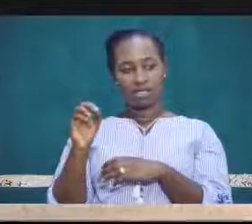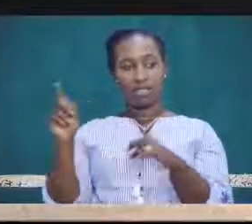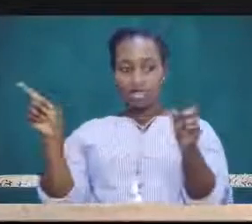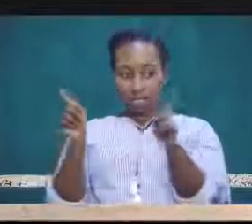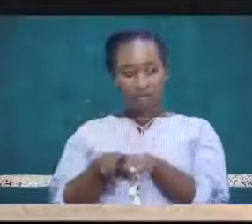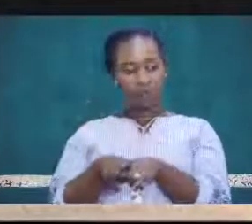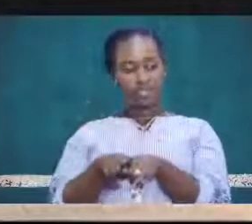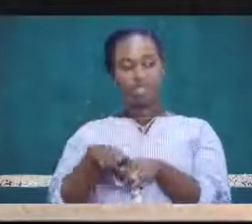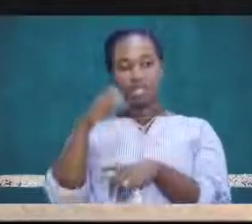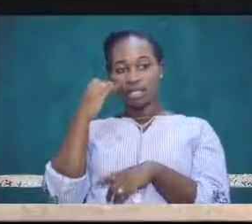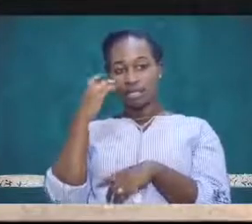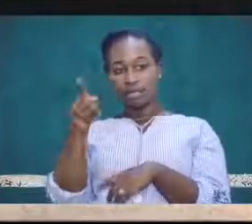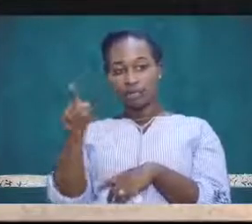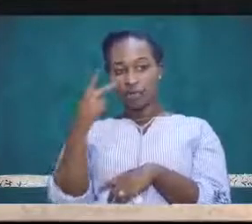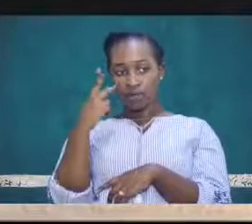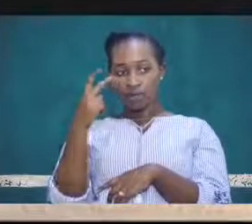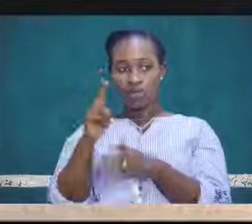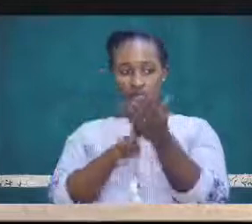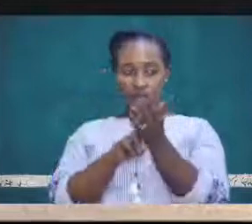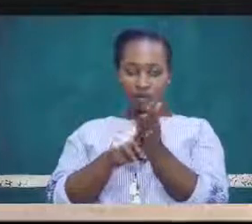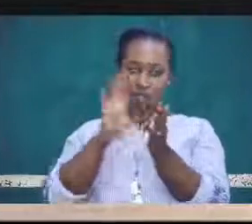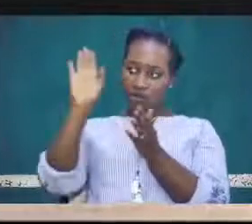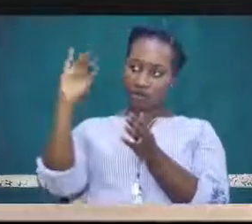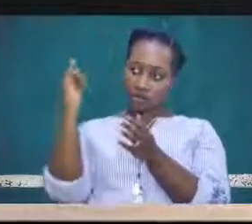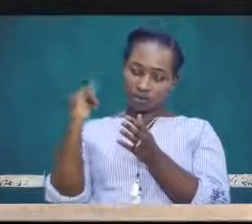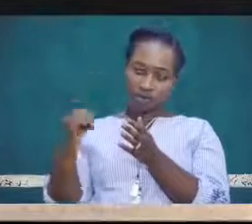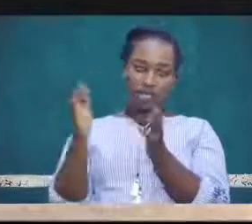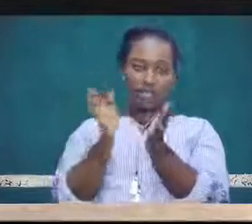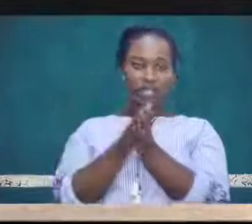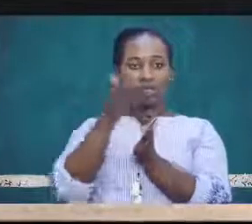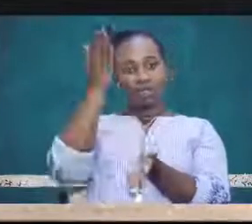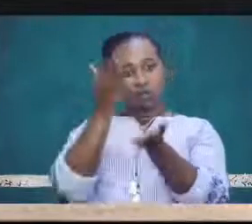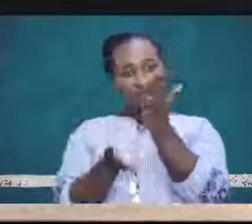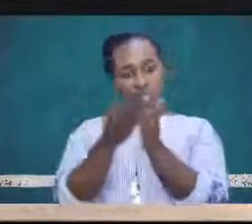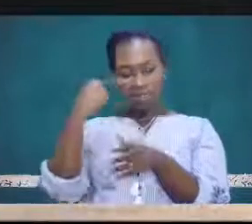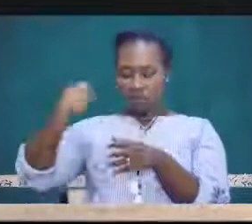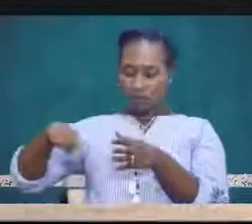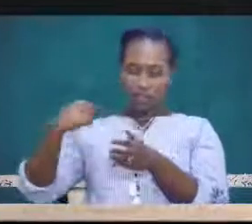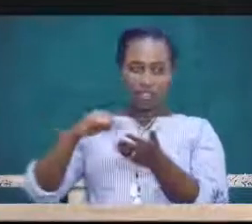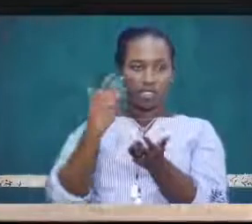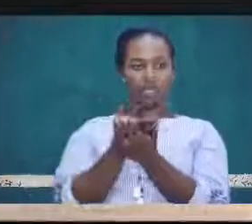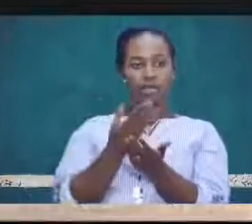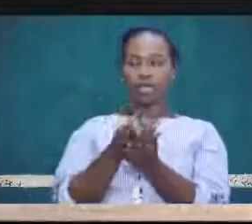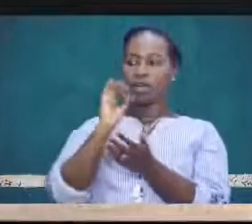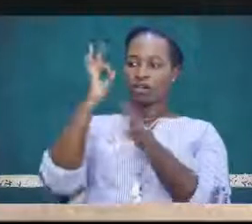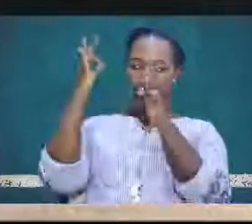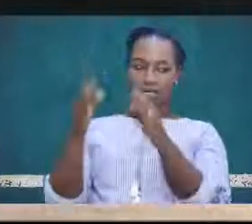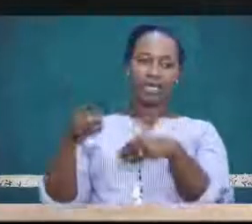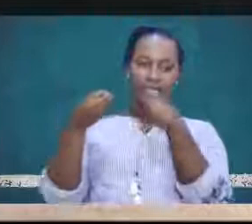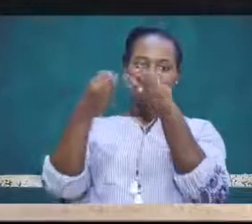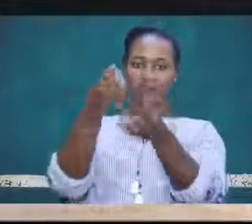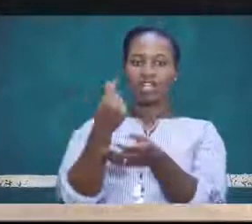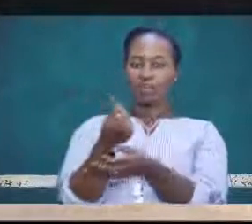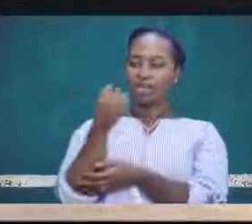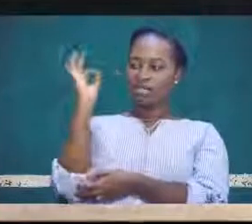likewise, if you come to this, you will use your graph, then you estimate the quantity demanded of the commodity given the